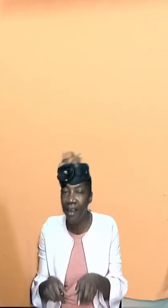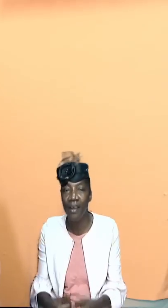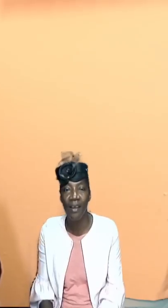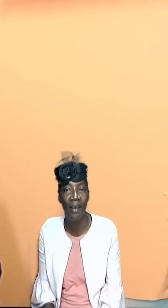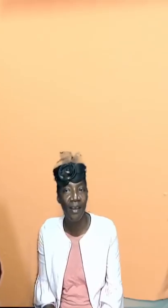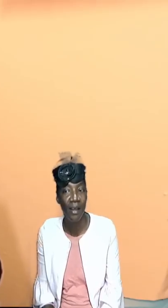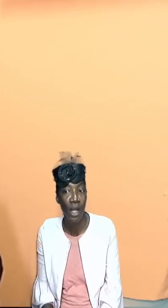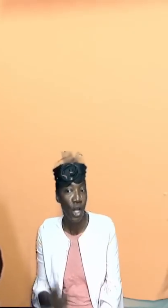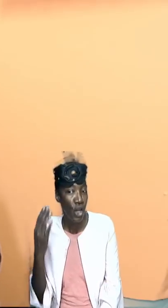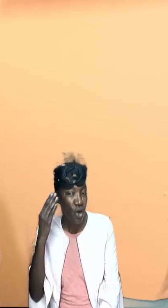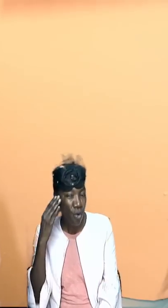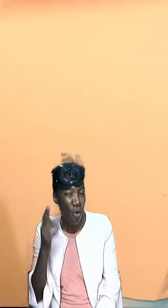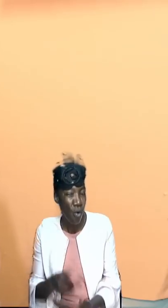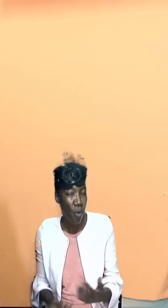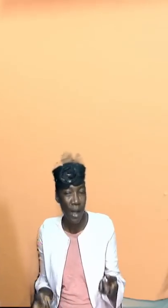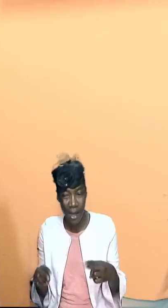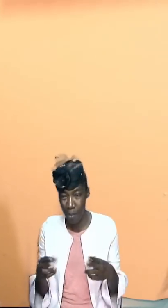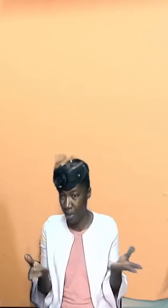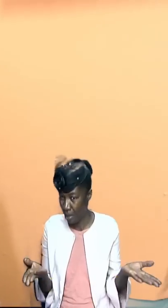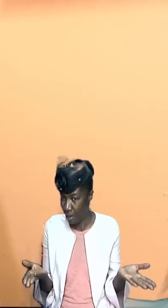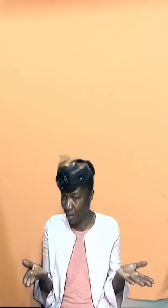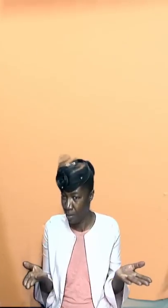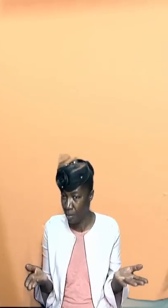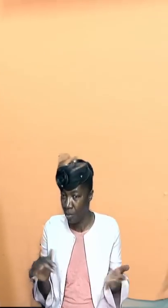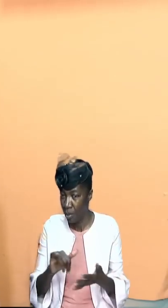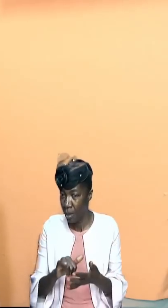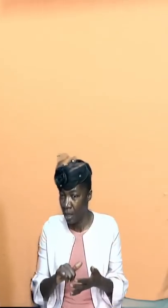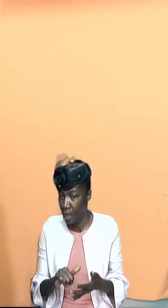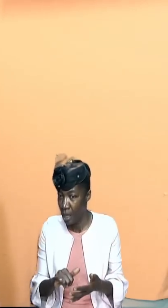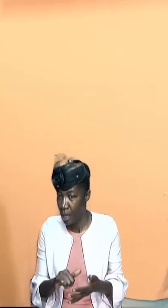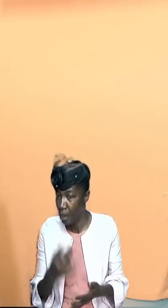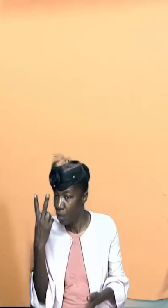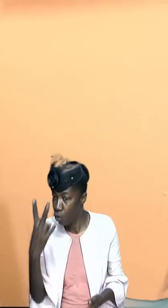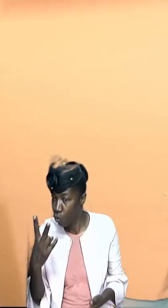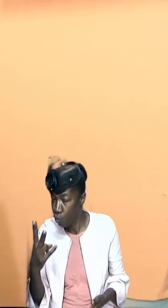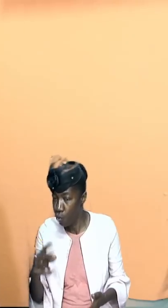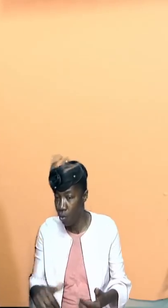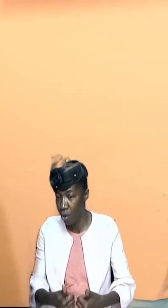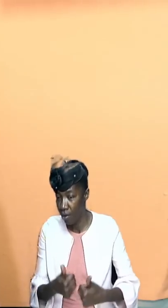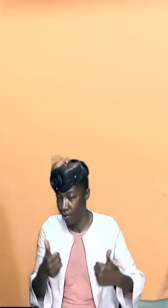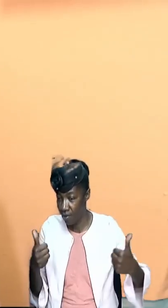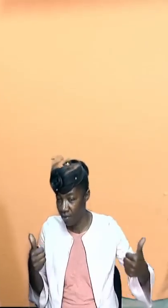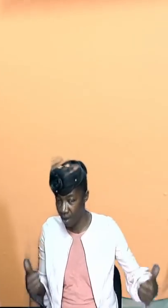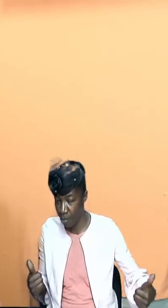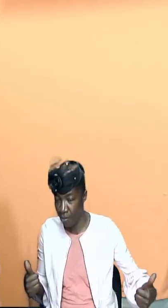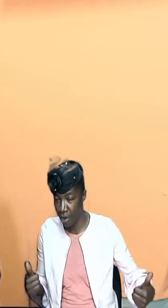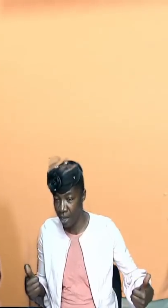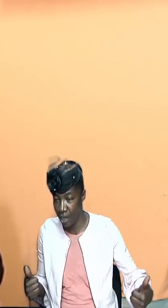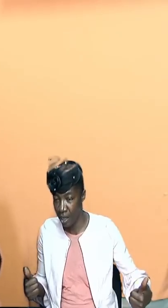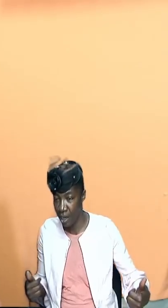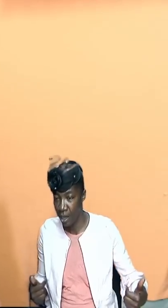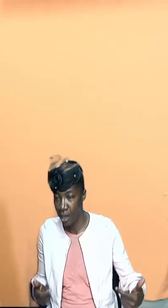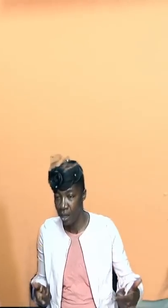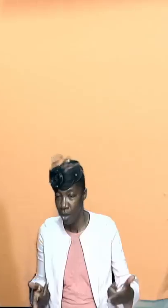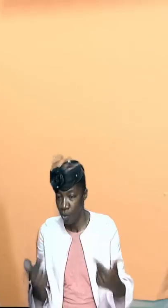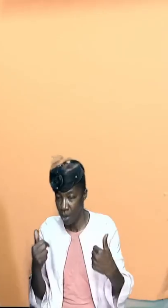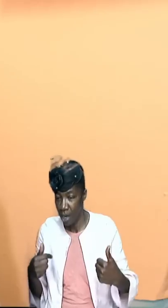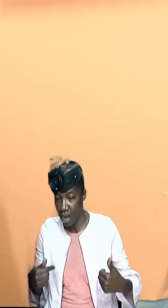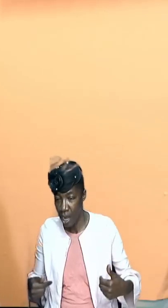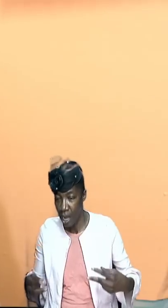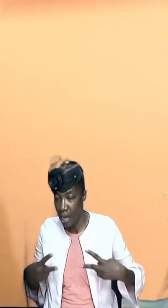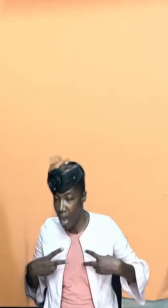know what can happen? Those two, if they're separated and isolated, when they get on heat and they have